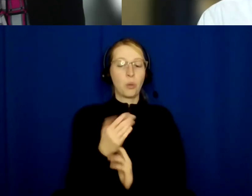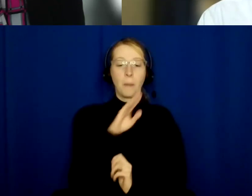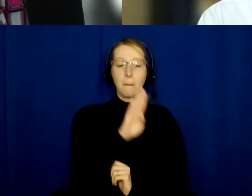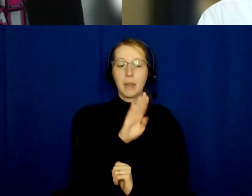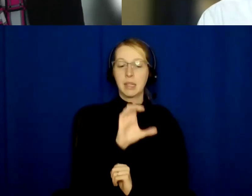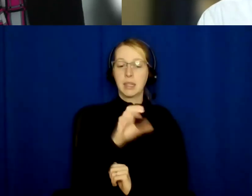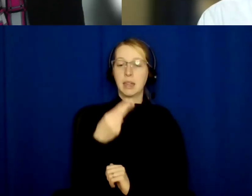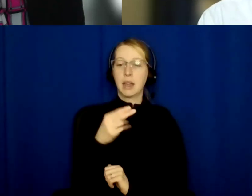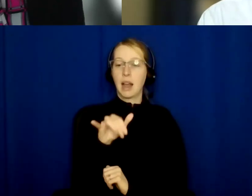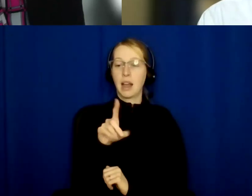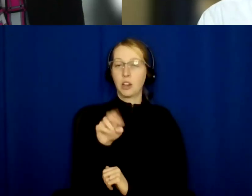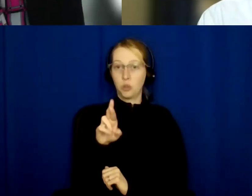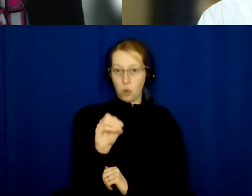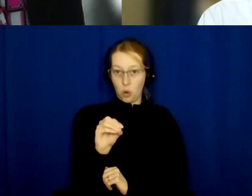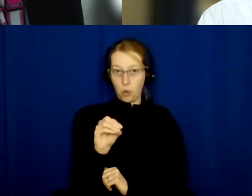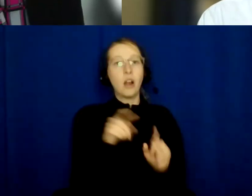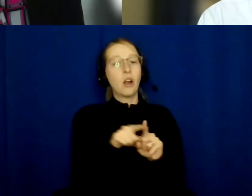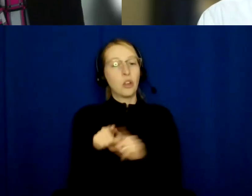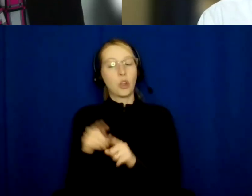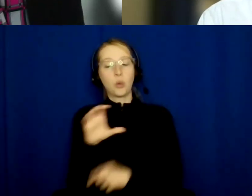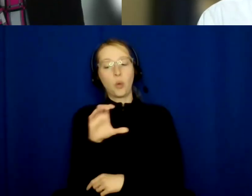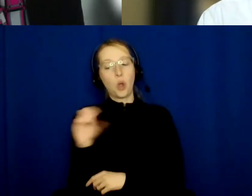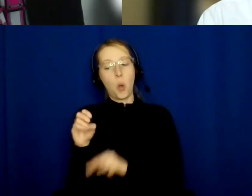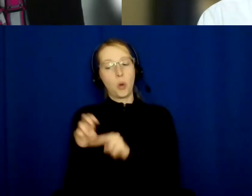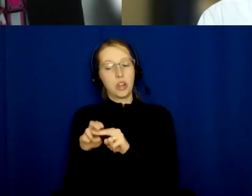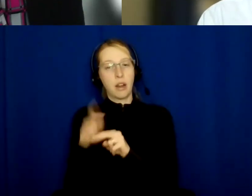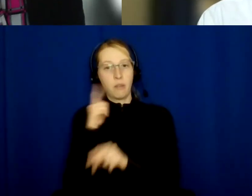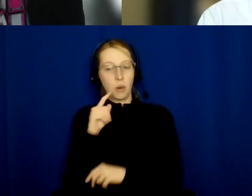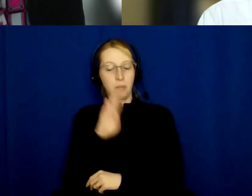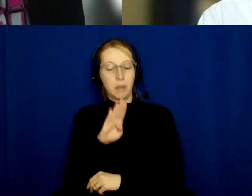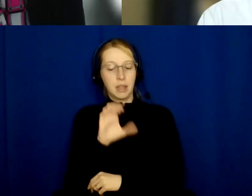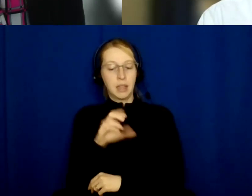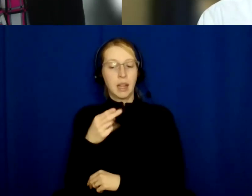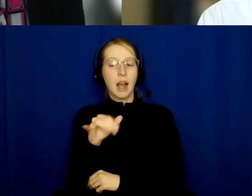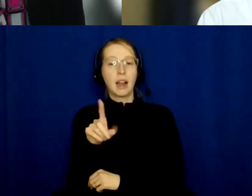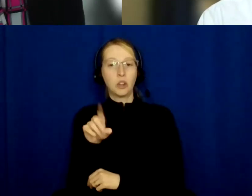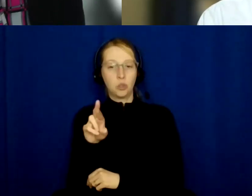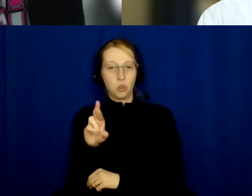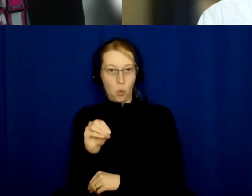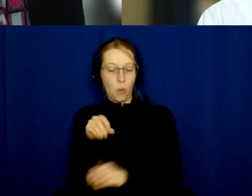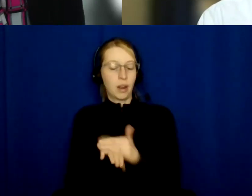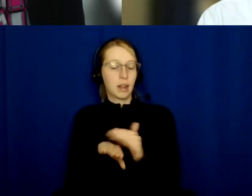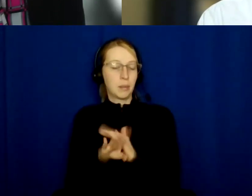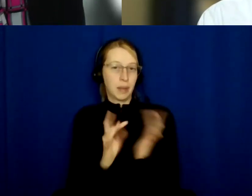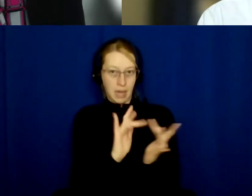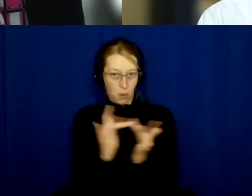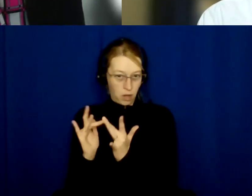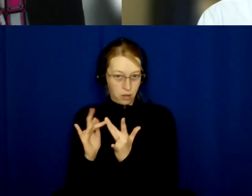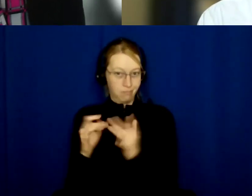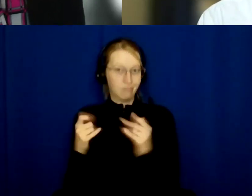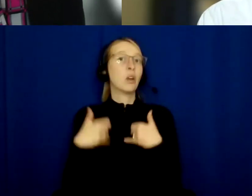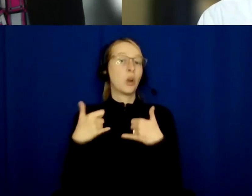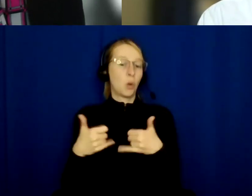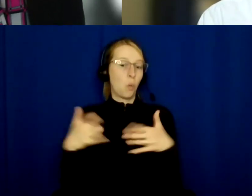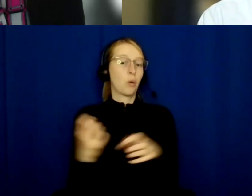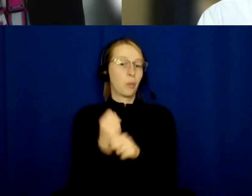Hydro's Accessibility Network, which is an award-winning group. And in 2024, he